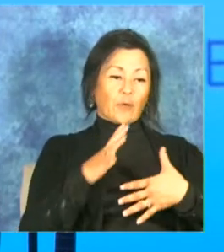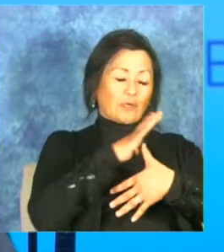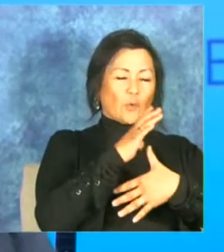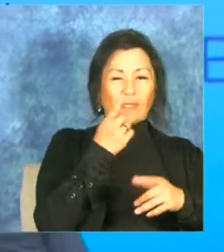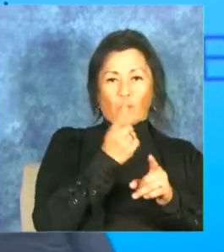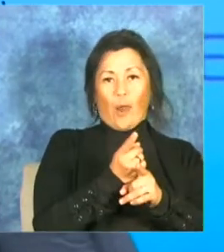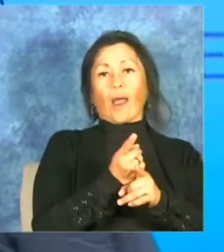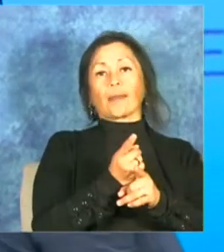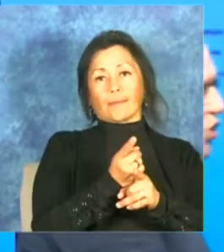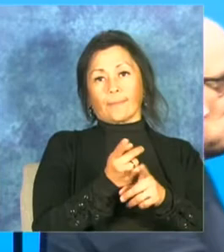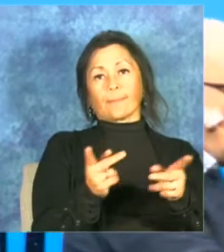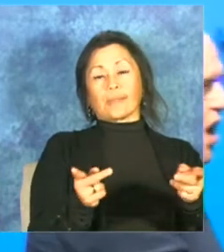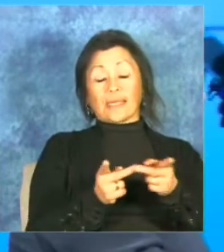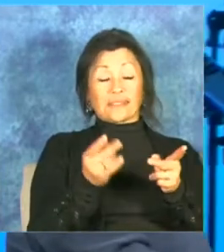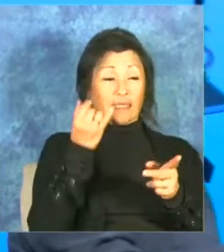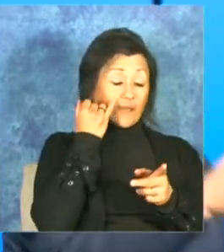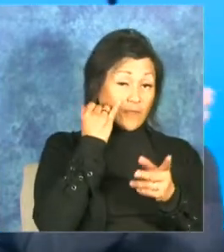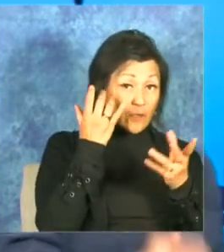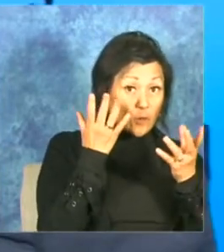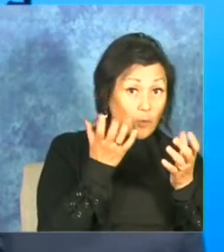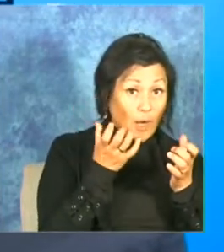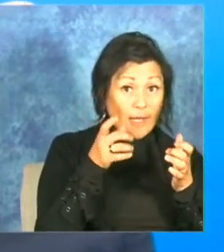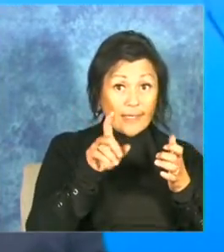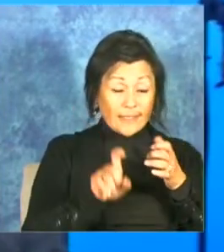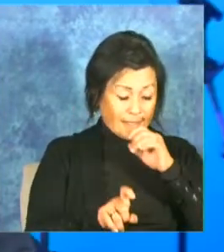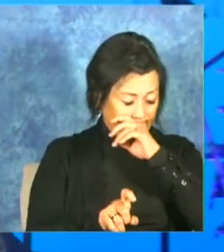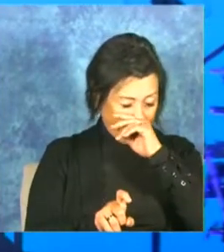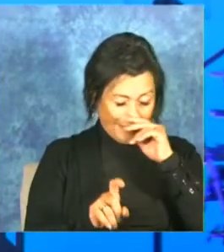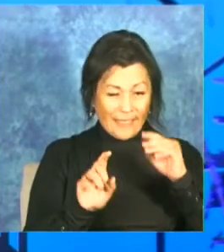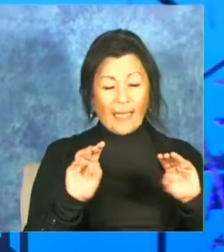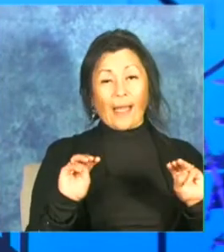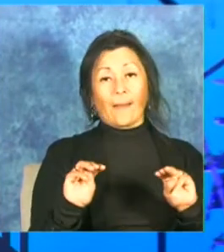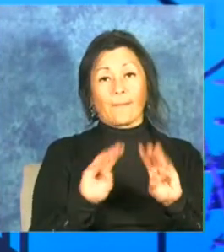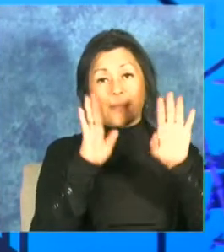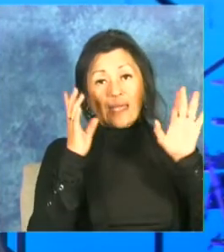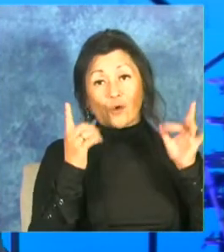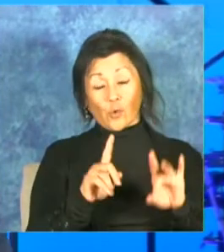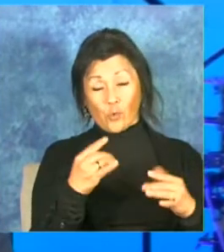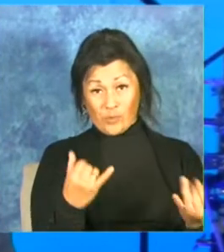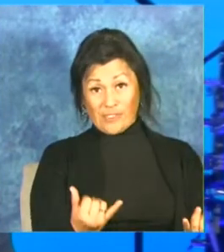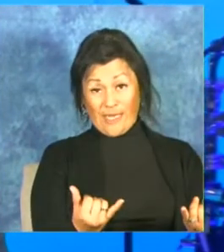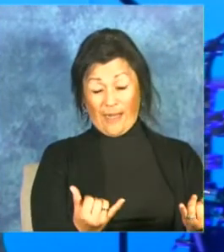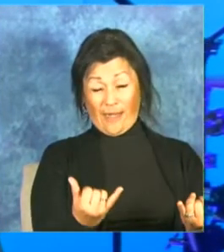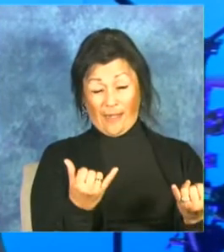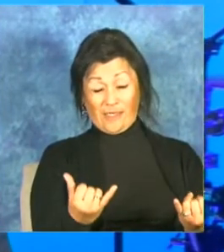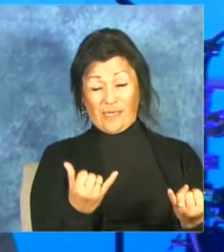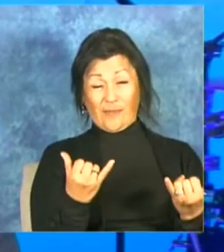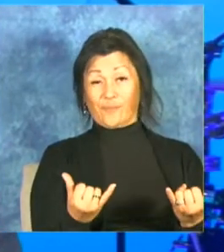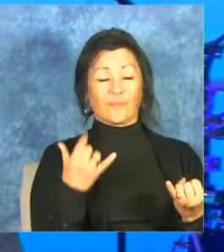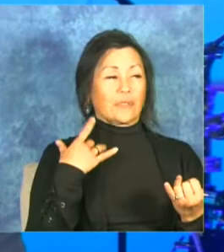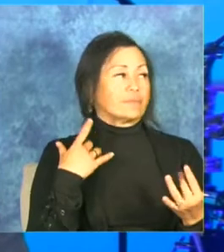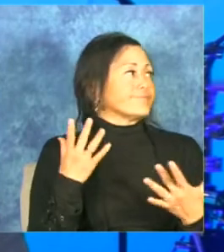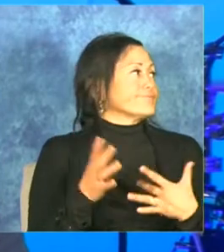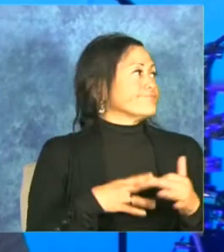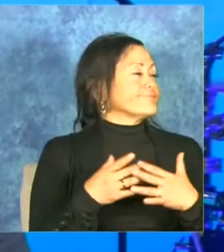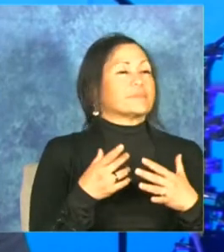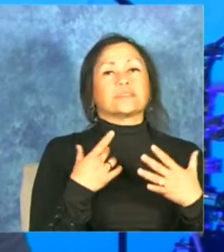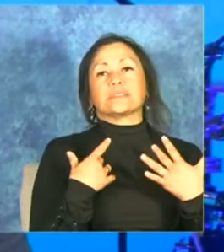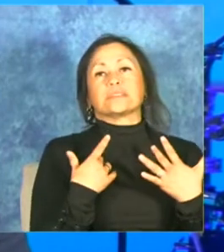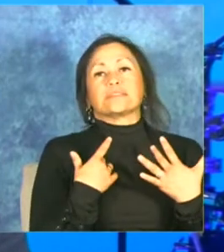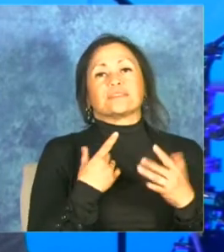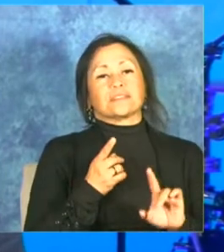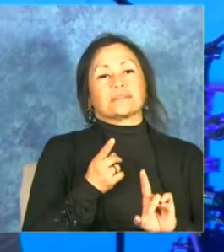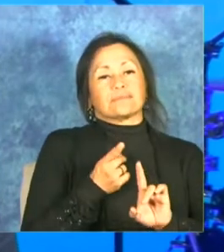right. If you want and need a miracle today, whether it's germane to